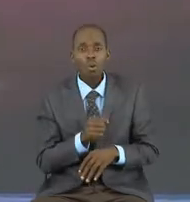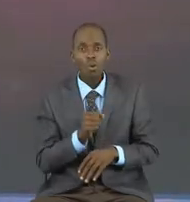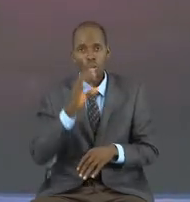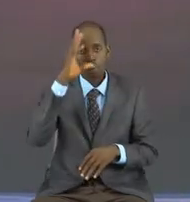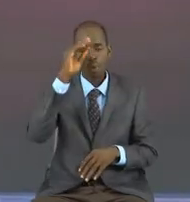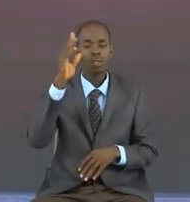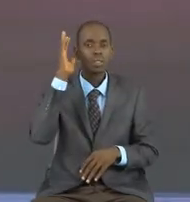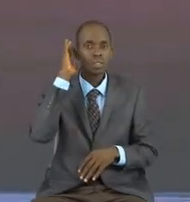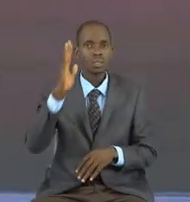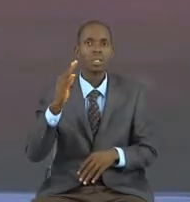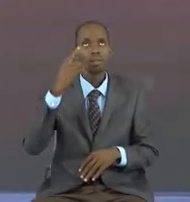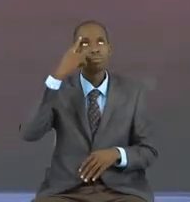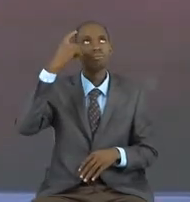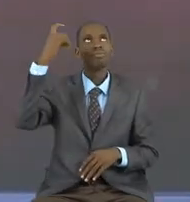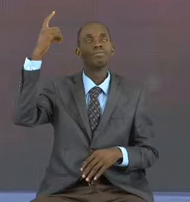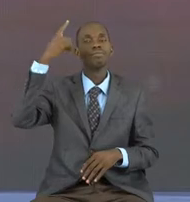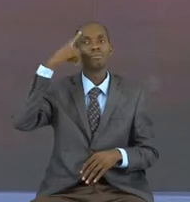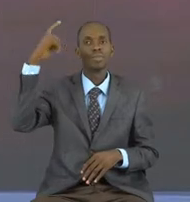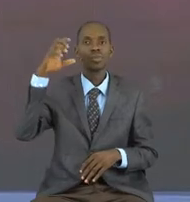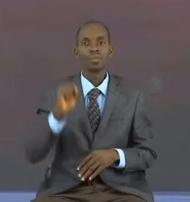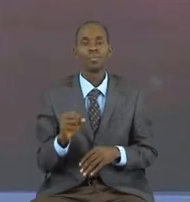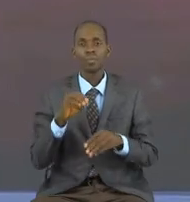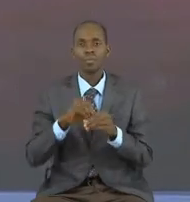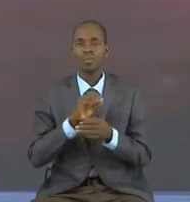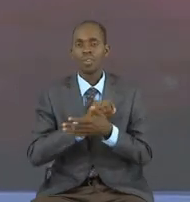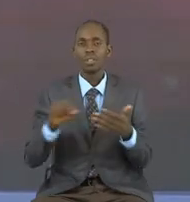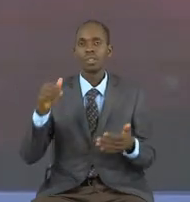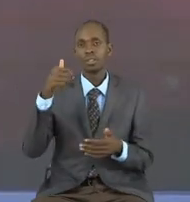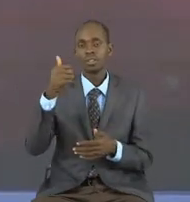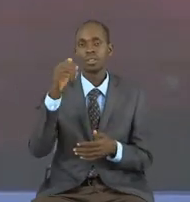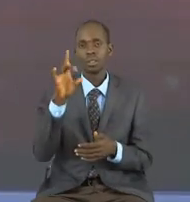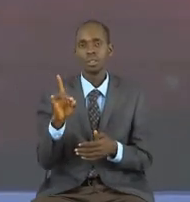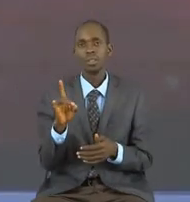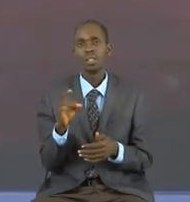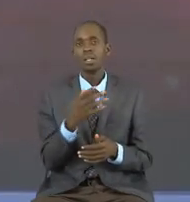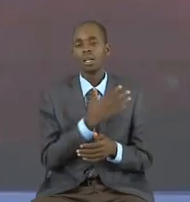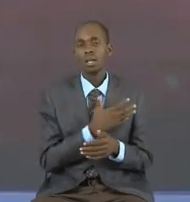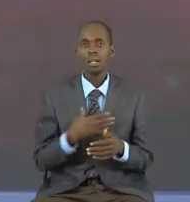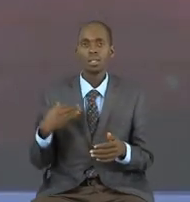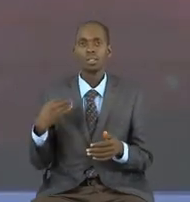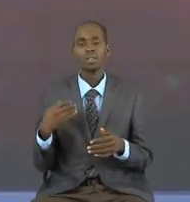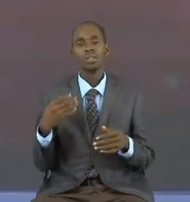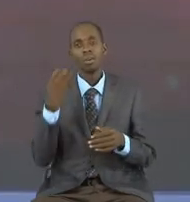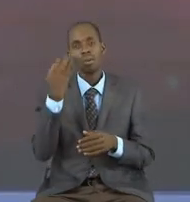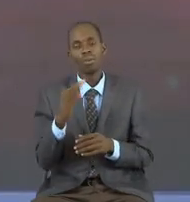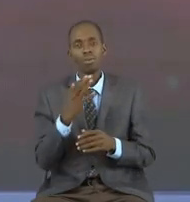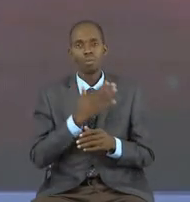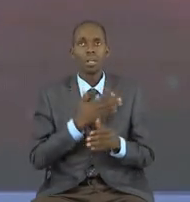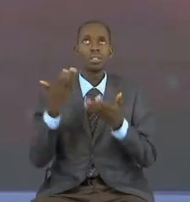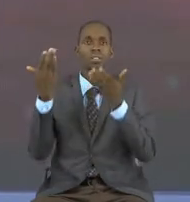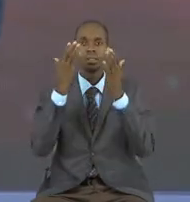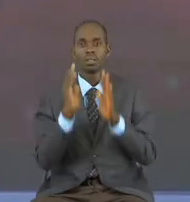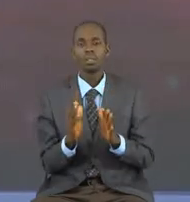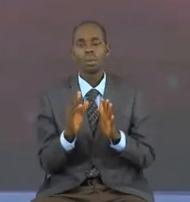Verse 18, it says, and on my servants, those who serve the